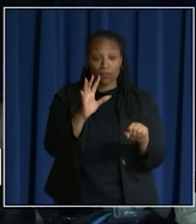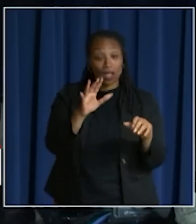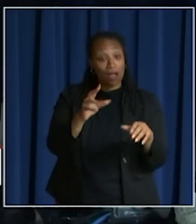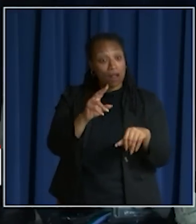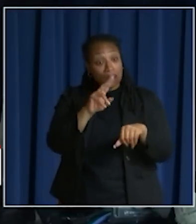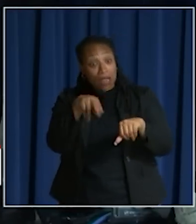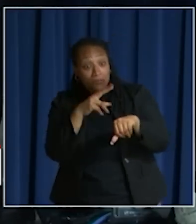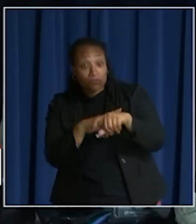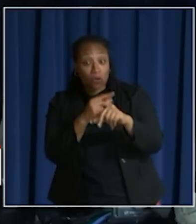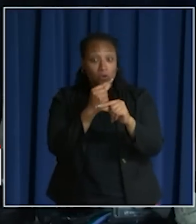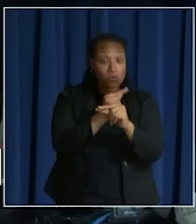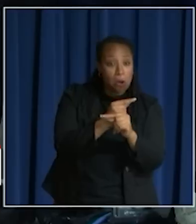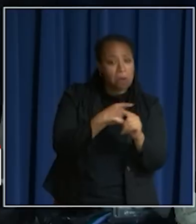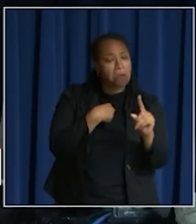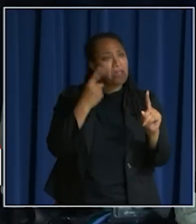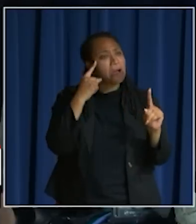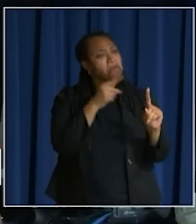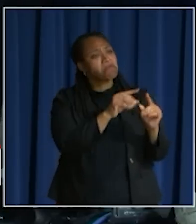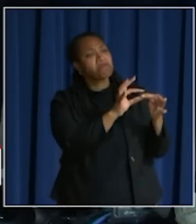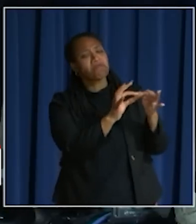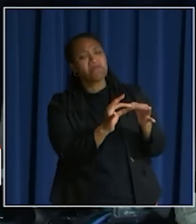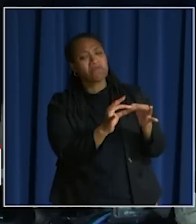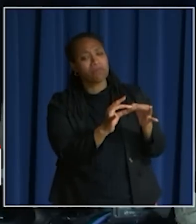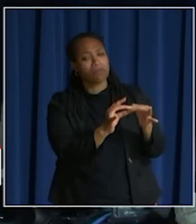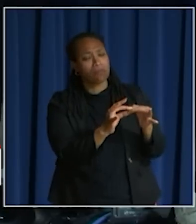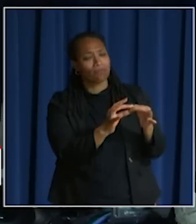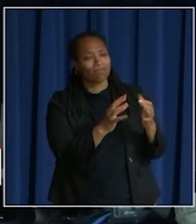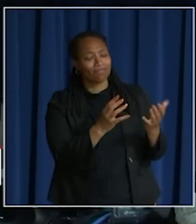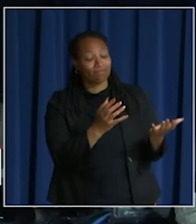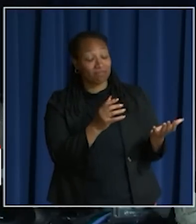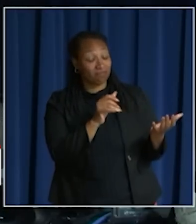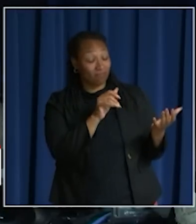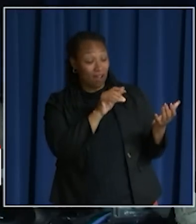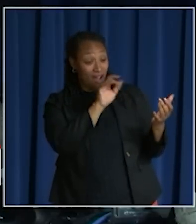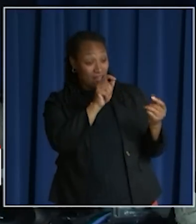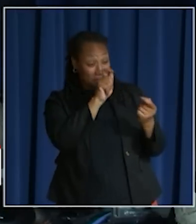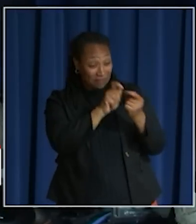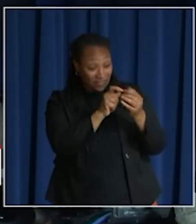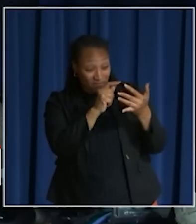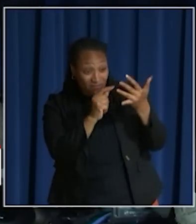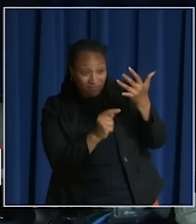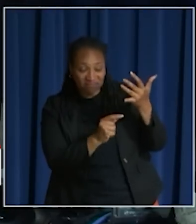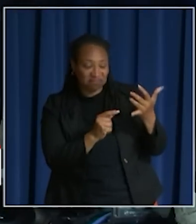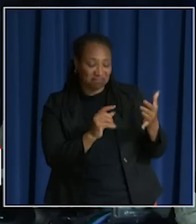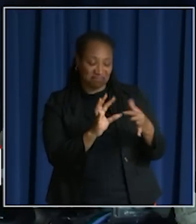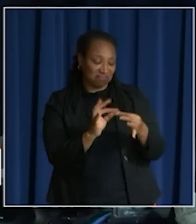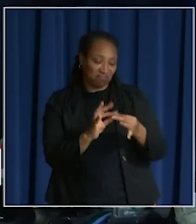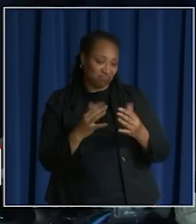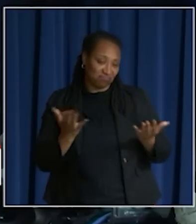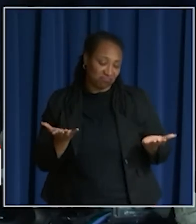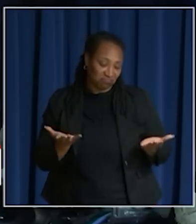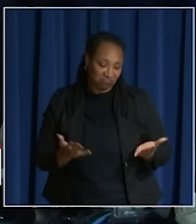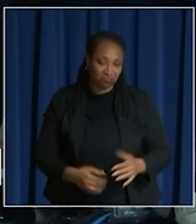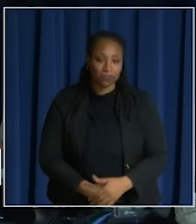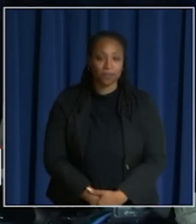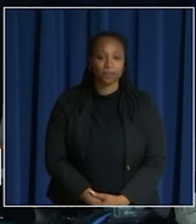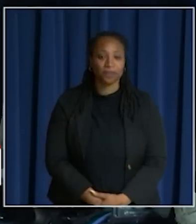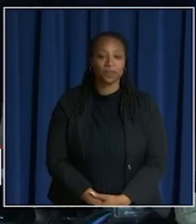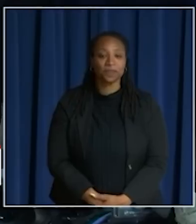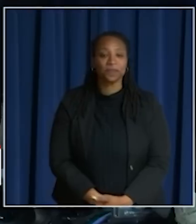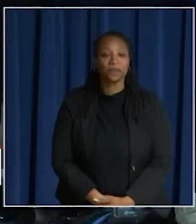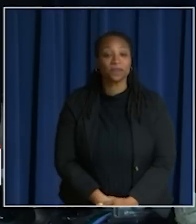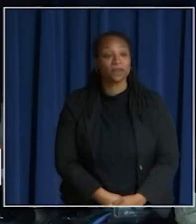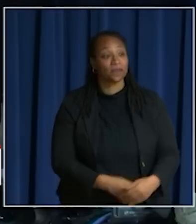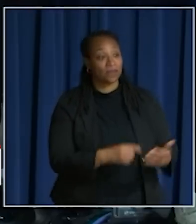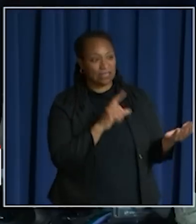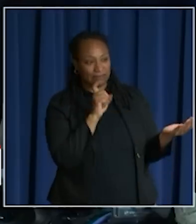call related to the National Guard issue over the weekend. Madam Mayor? Yes. Can